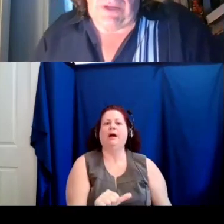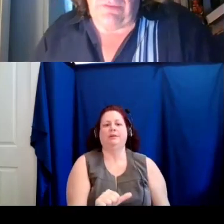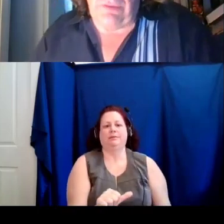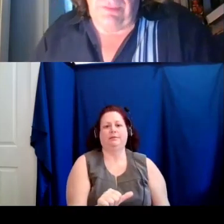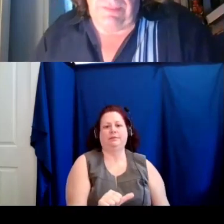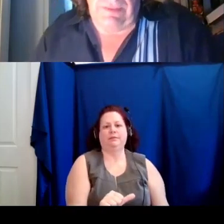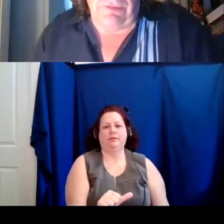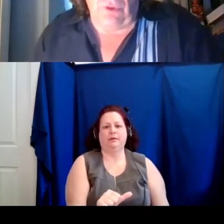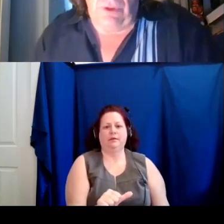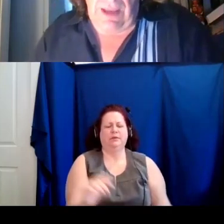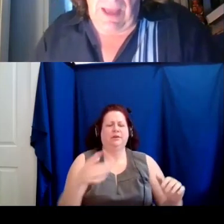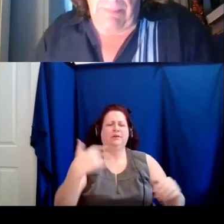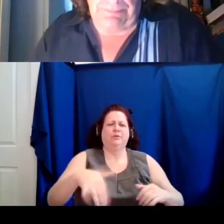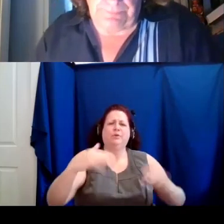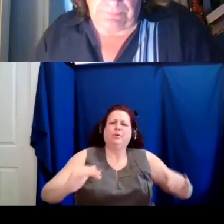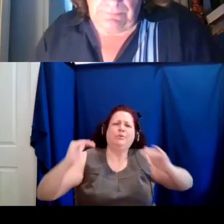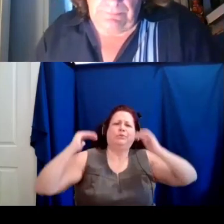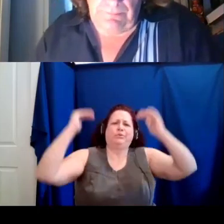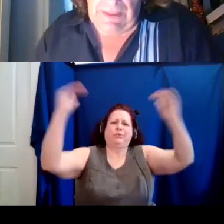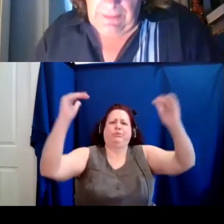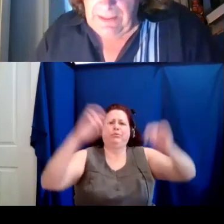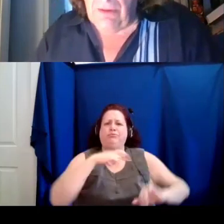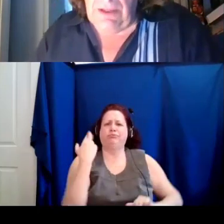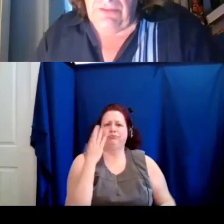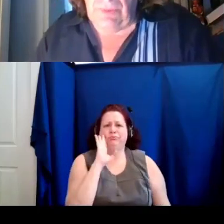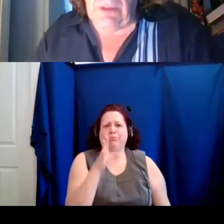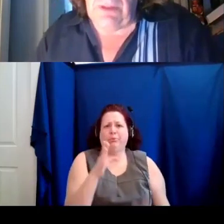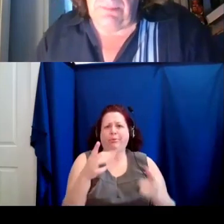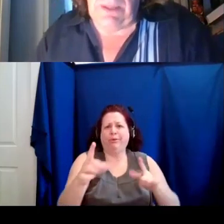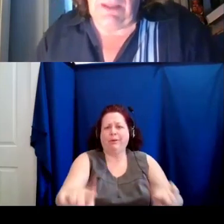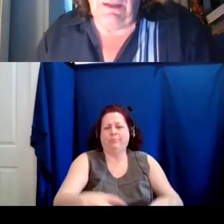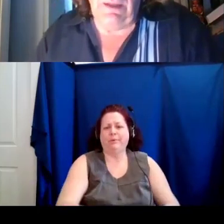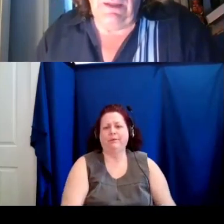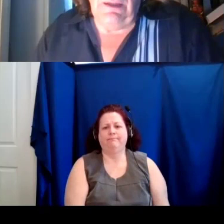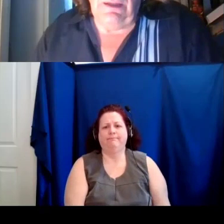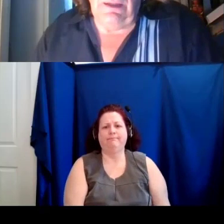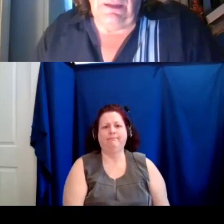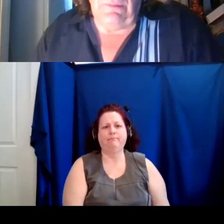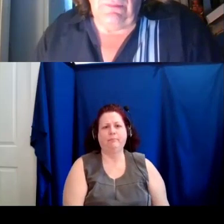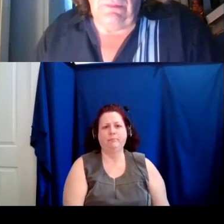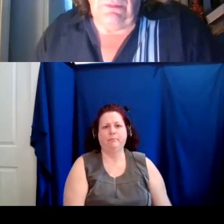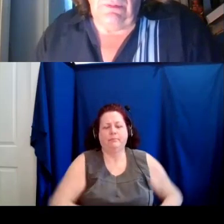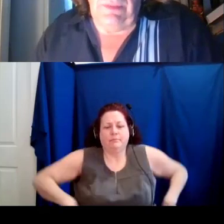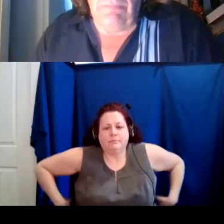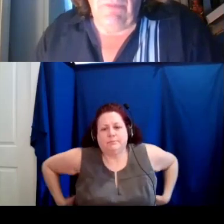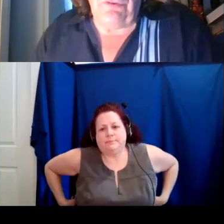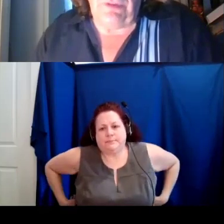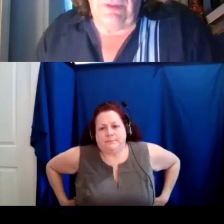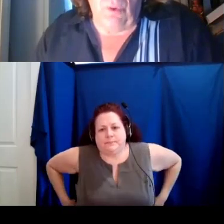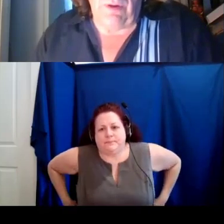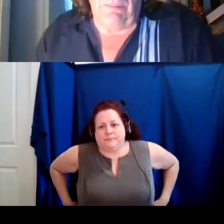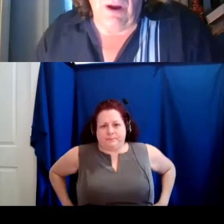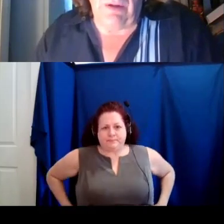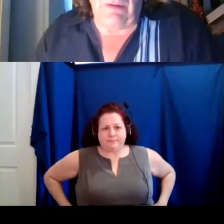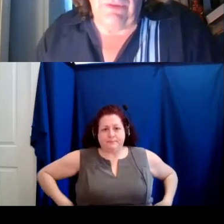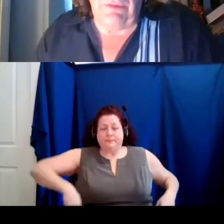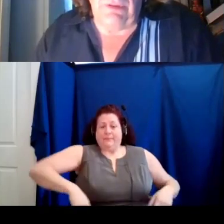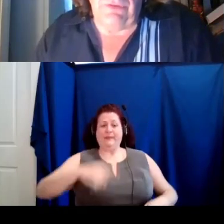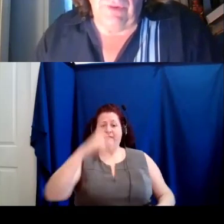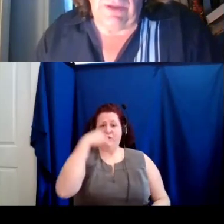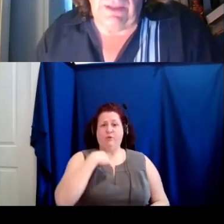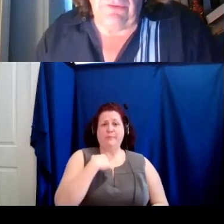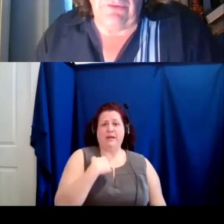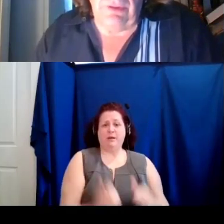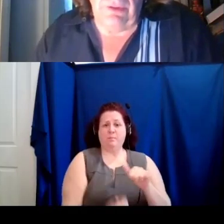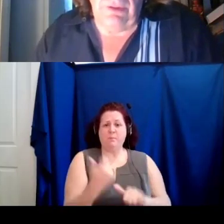substantial risk that this is going to happen. And here is really, to me, the most important part of